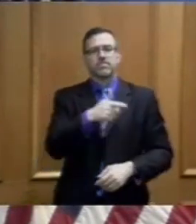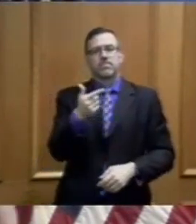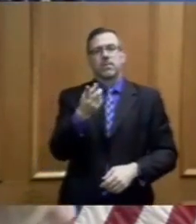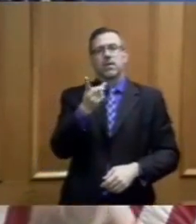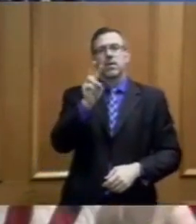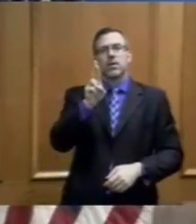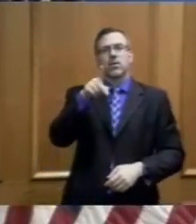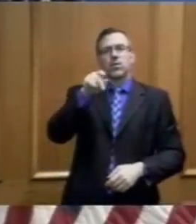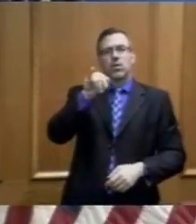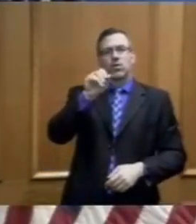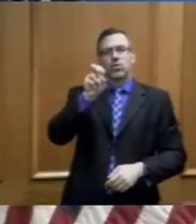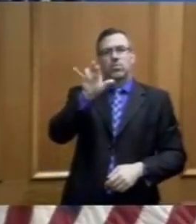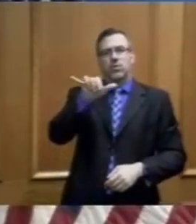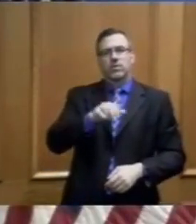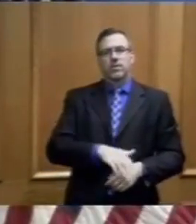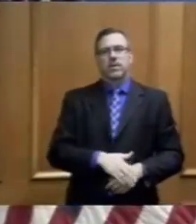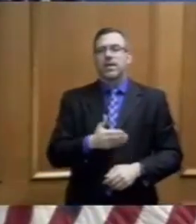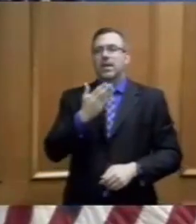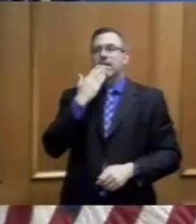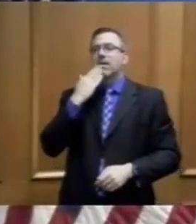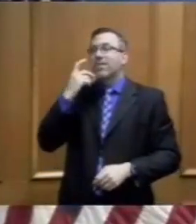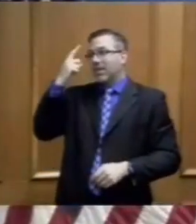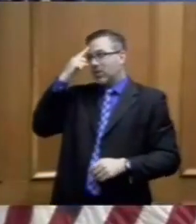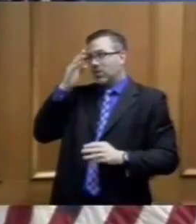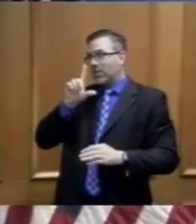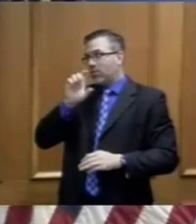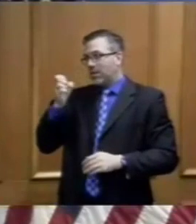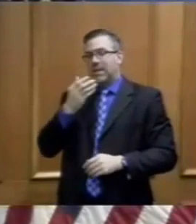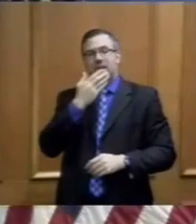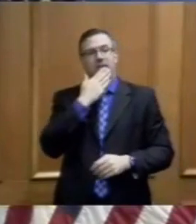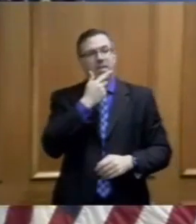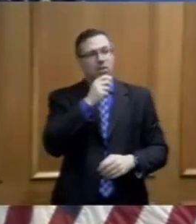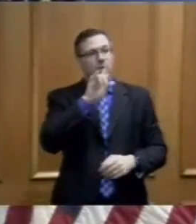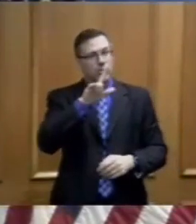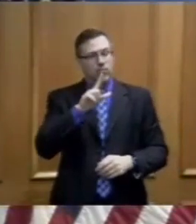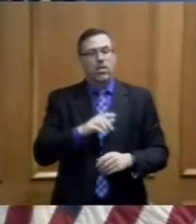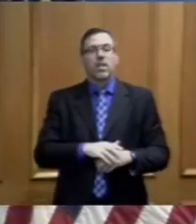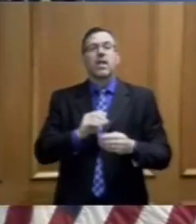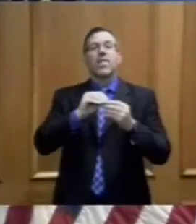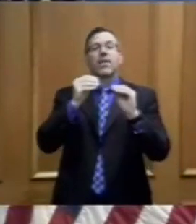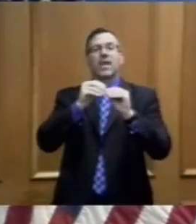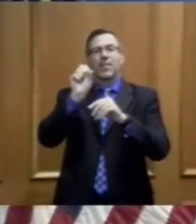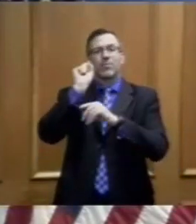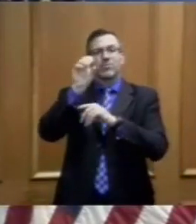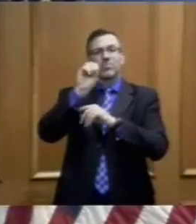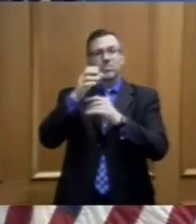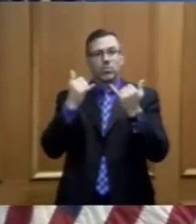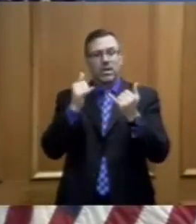Thank you, Governor. Thank you, General. Your numbers for today,